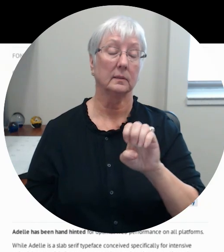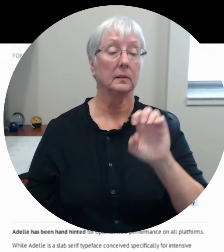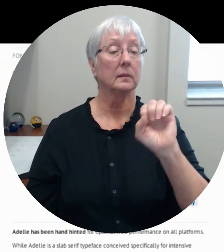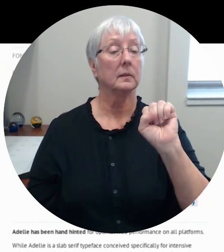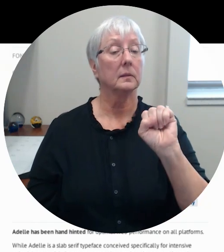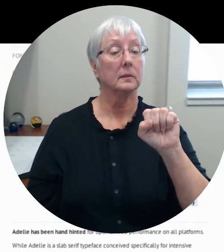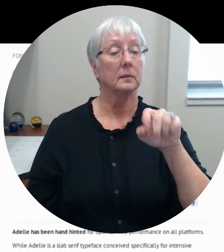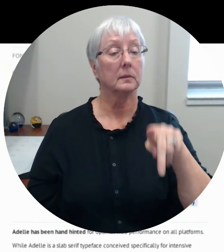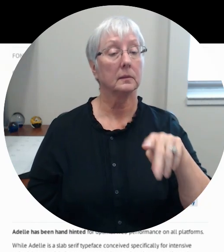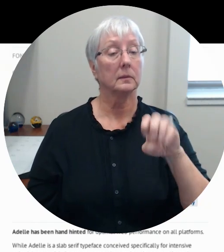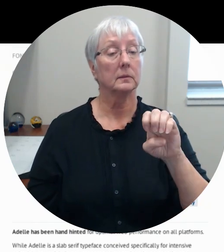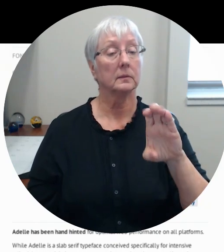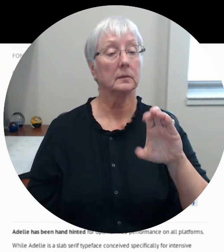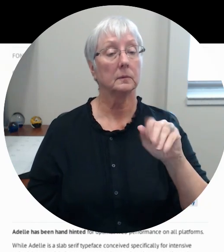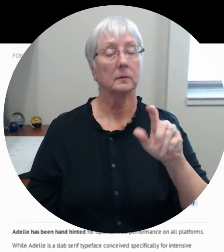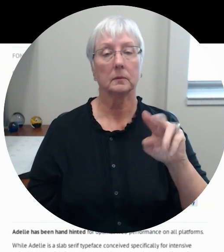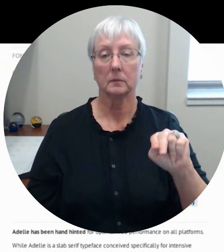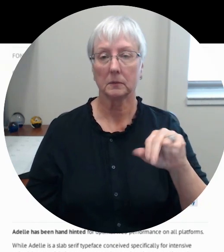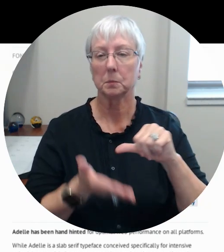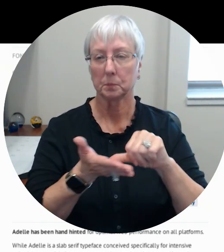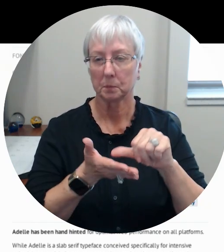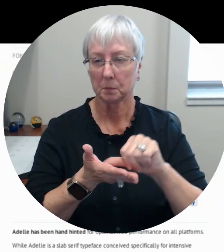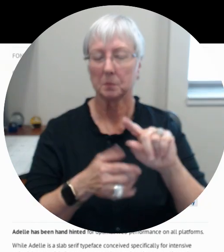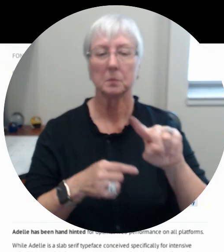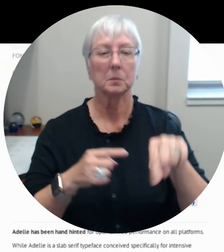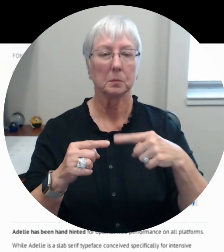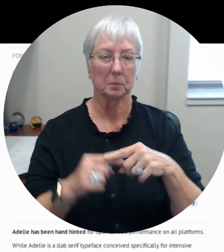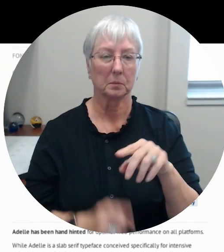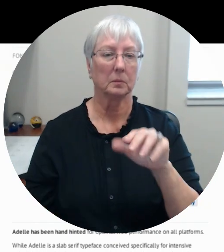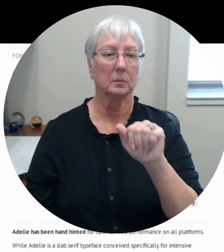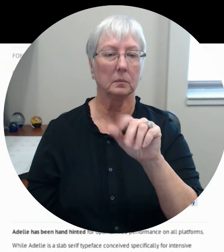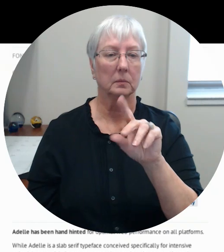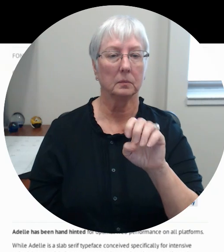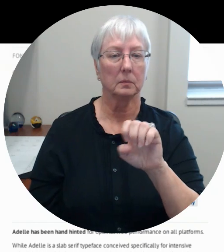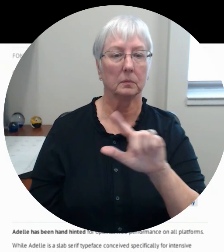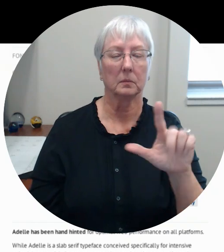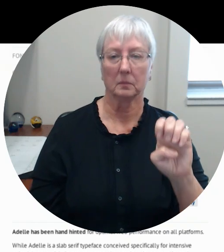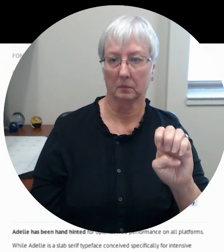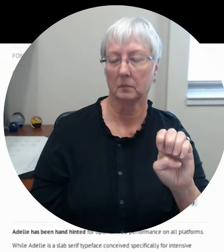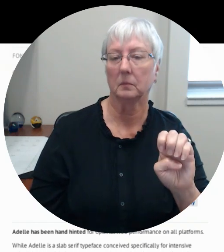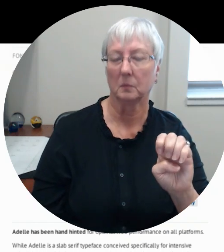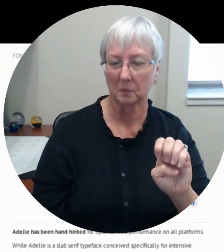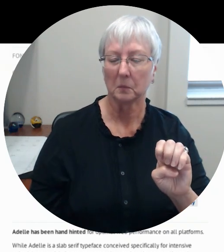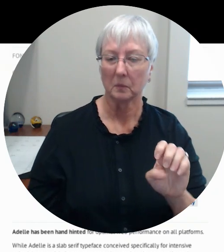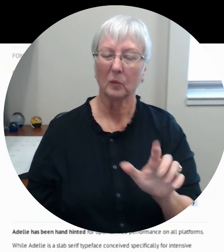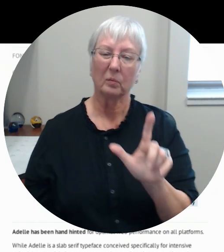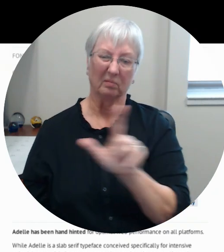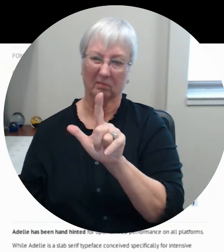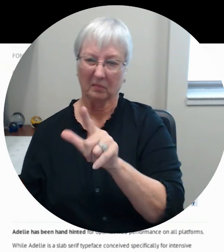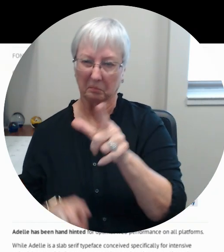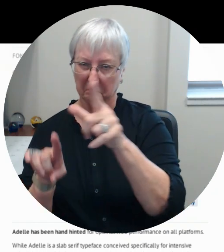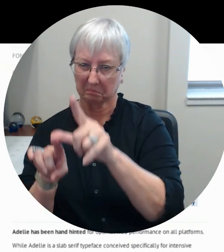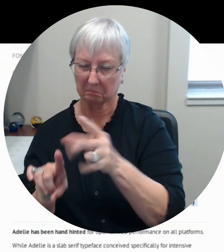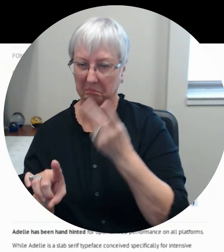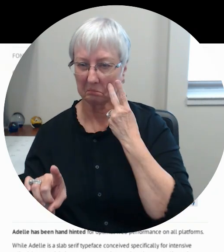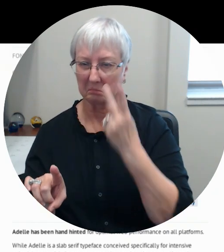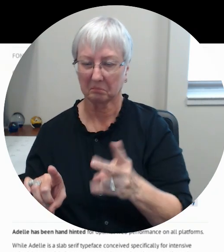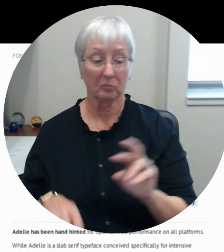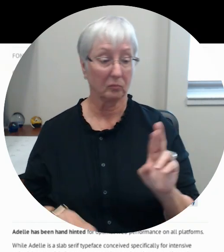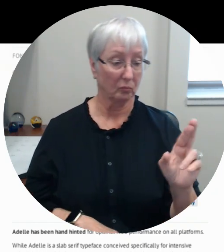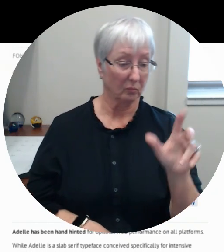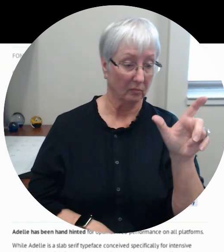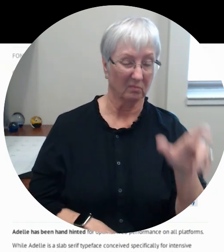along with this type specimen on the left, there's also a story on the lower right-hand side of the screen that tells you a bit about what the typeface was designed